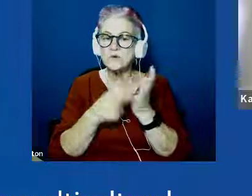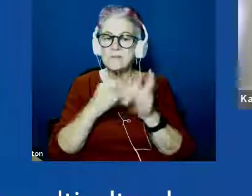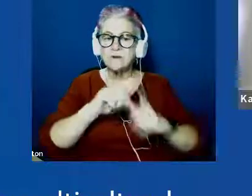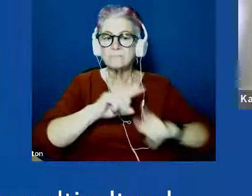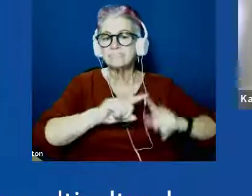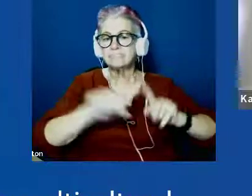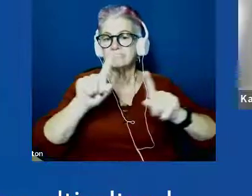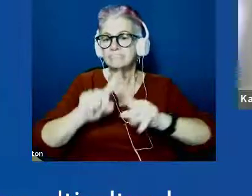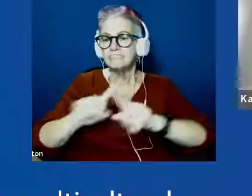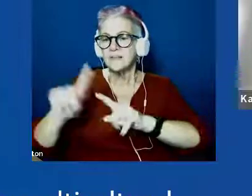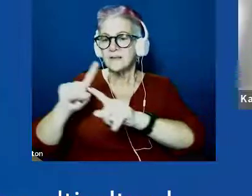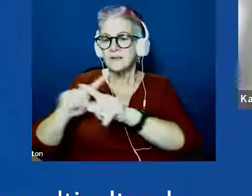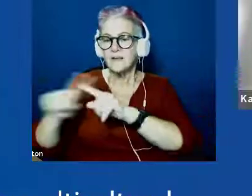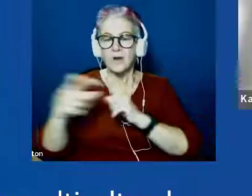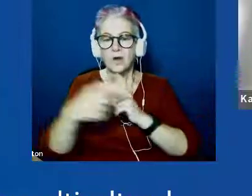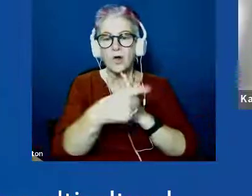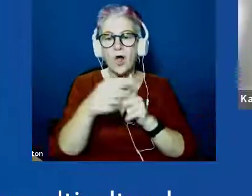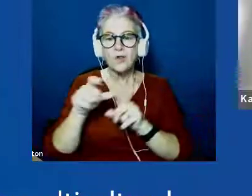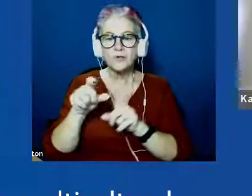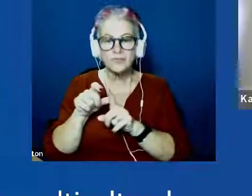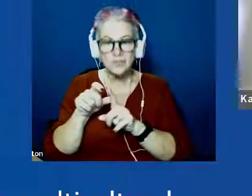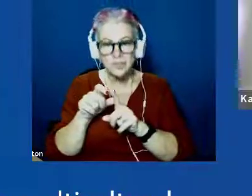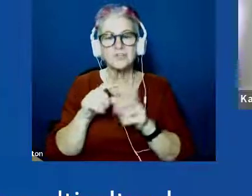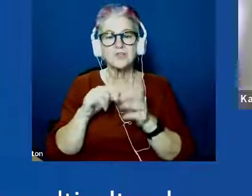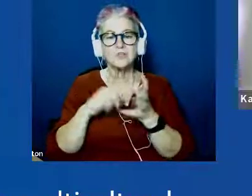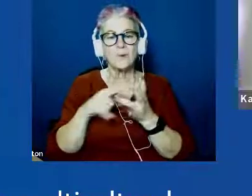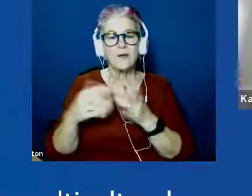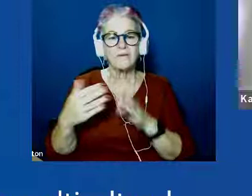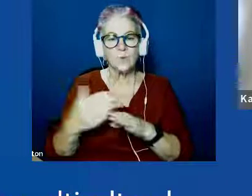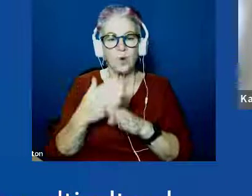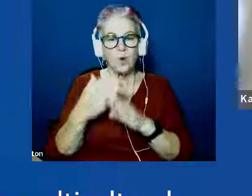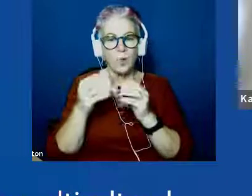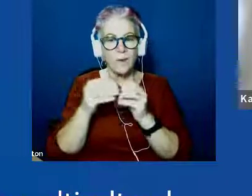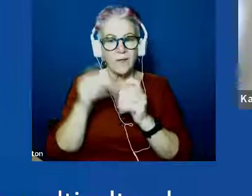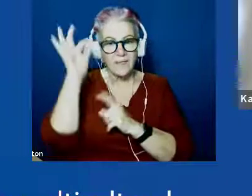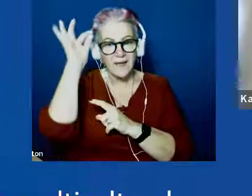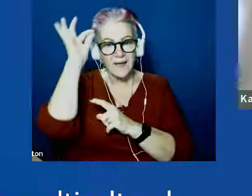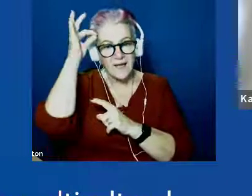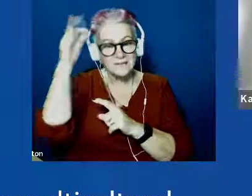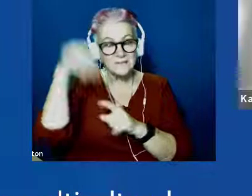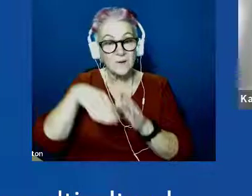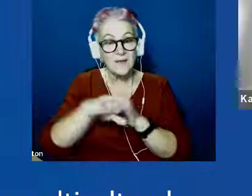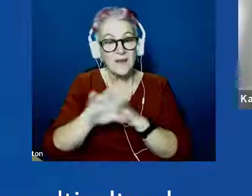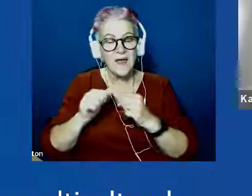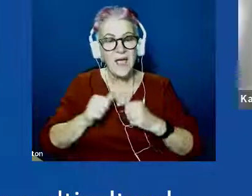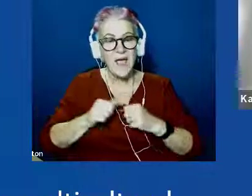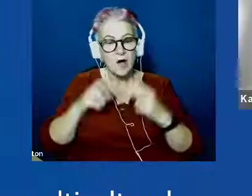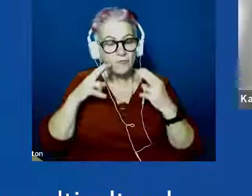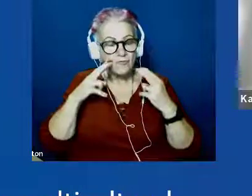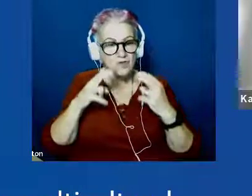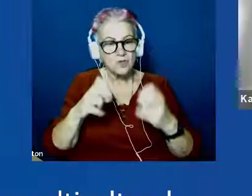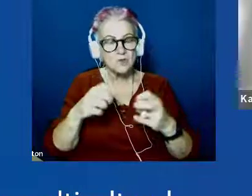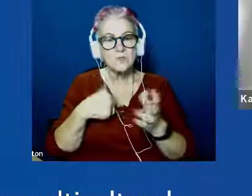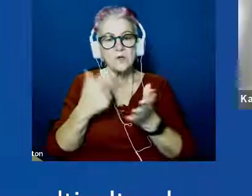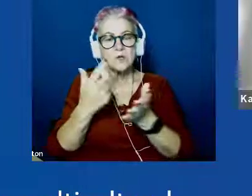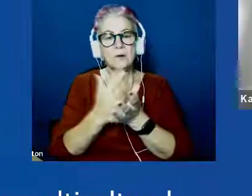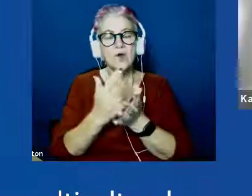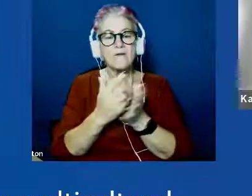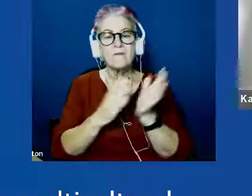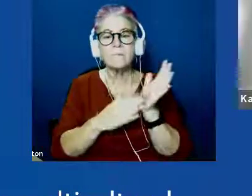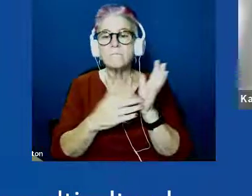strategy with council. So in our research, we were obviously doing a lot of multicultural story times